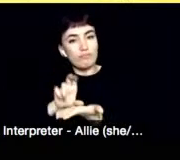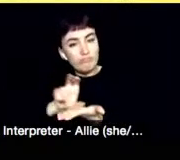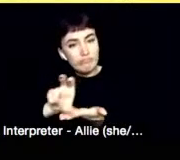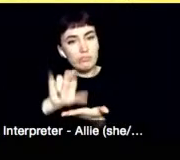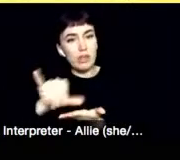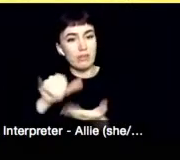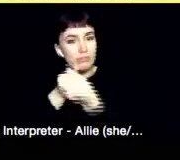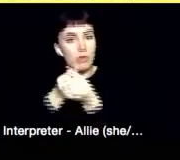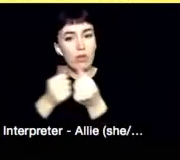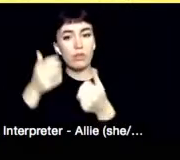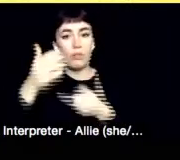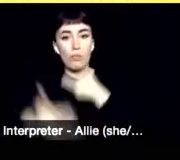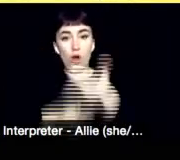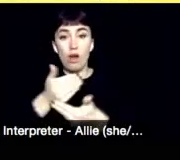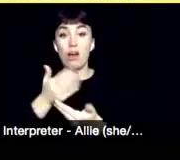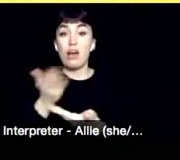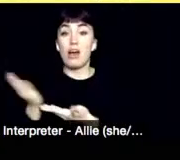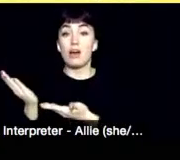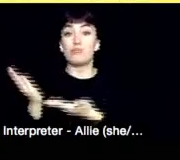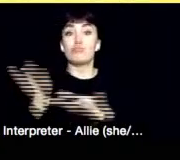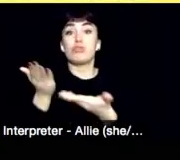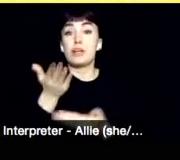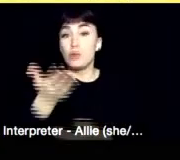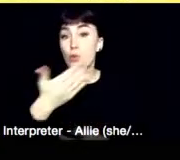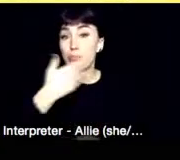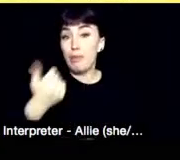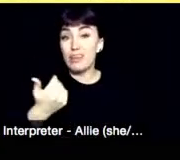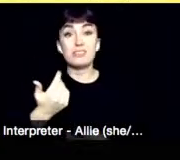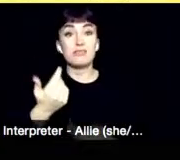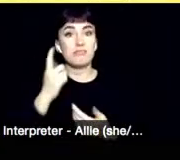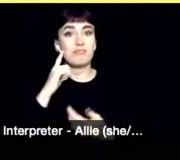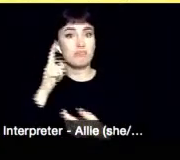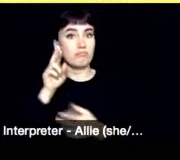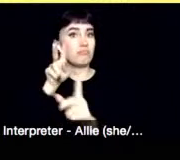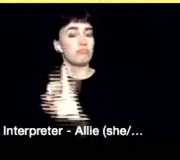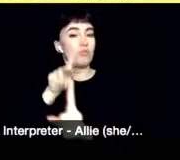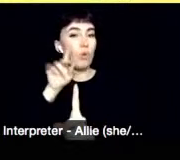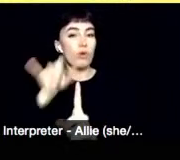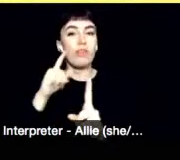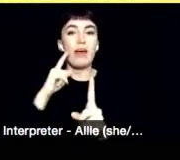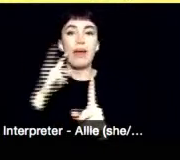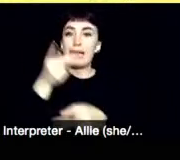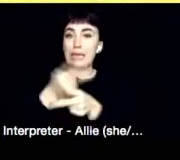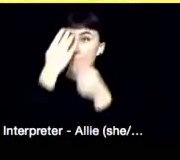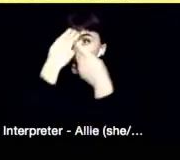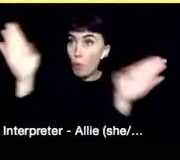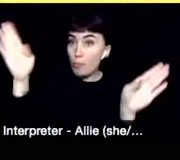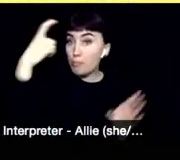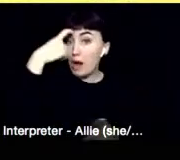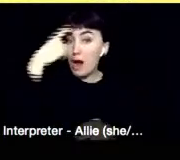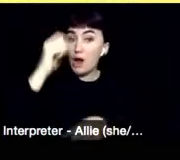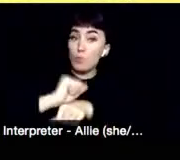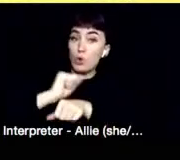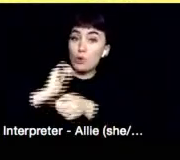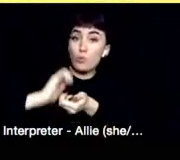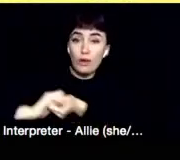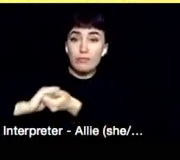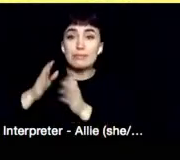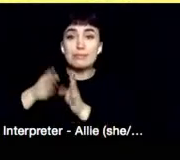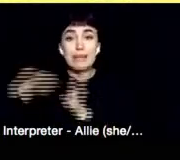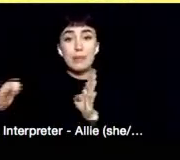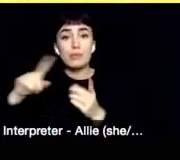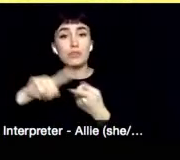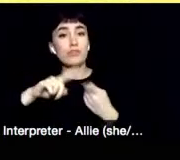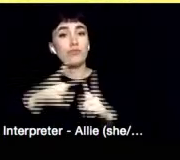best towards it, keeping an open mind, and working with our neighbors and friends, and also our town leaders to make